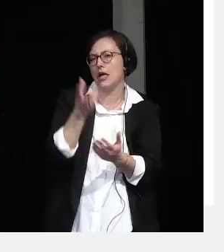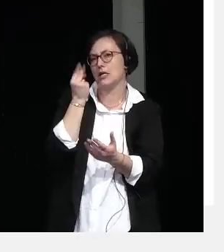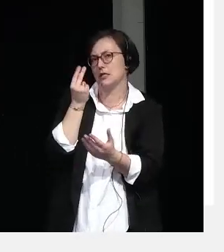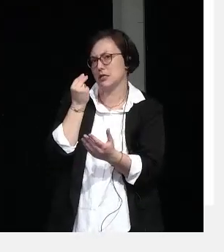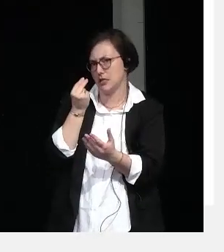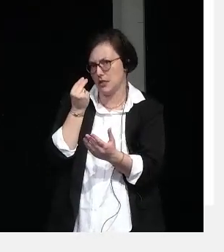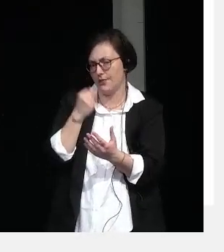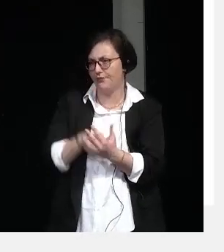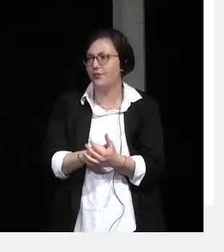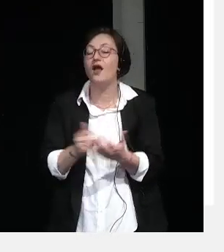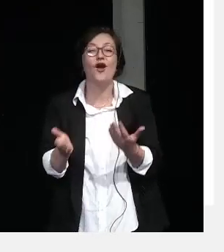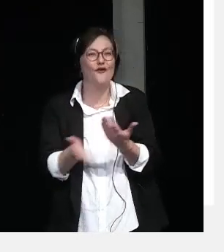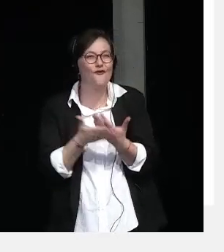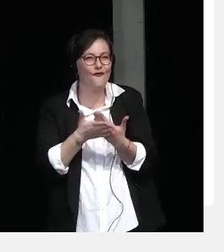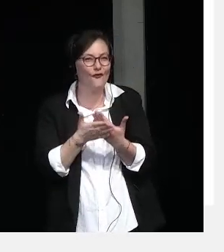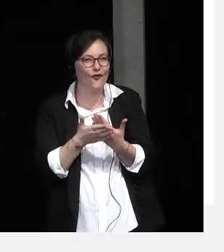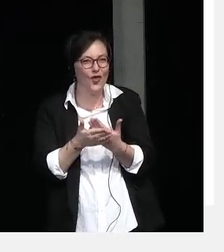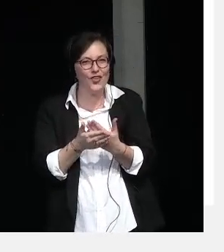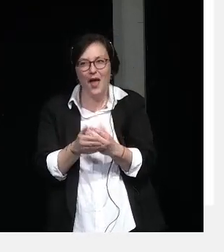being here.